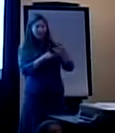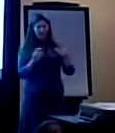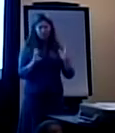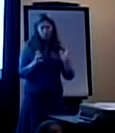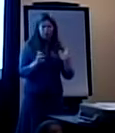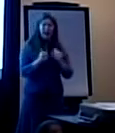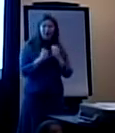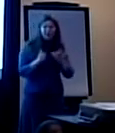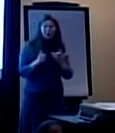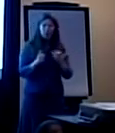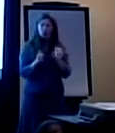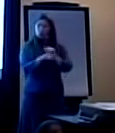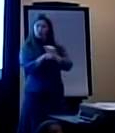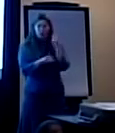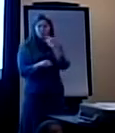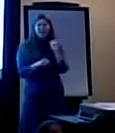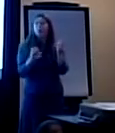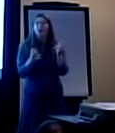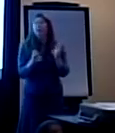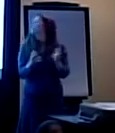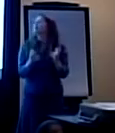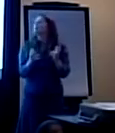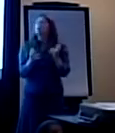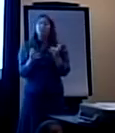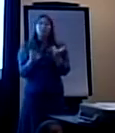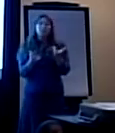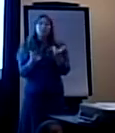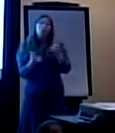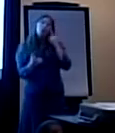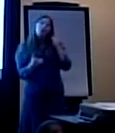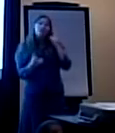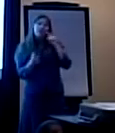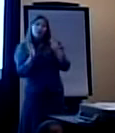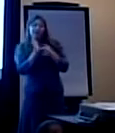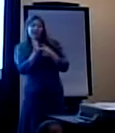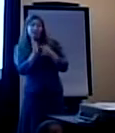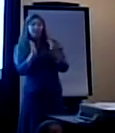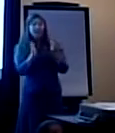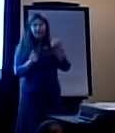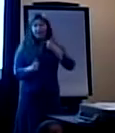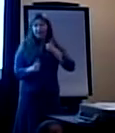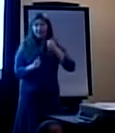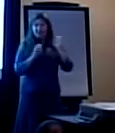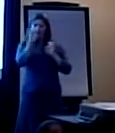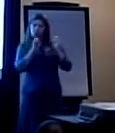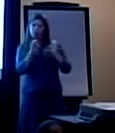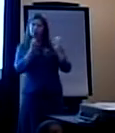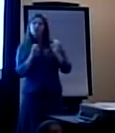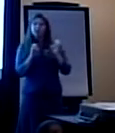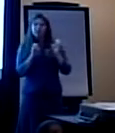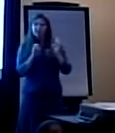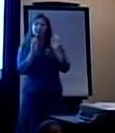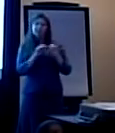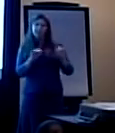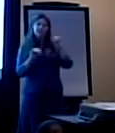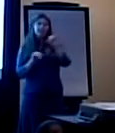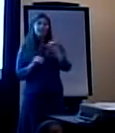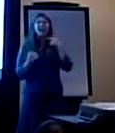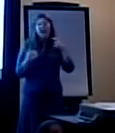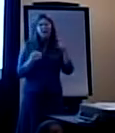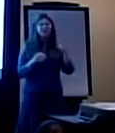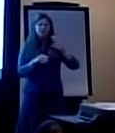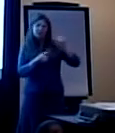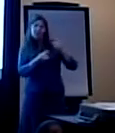work? Again, you know, if you draw on things like the Canadian Evaluation Society, you know, they give standards and guidelines for evaluating